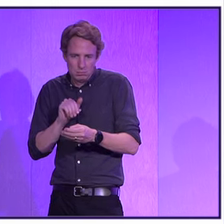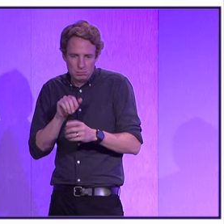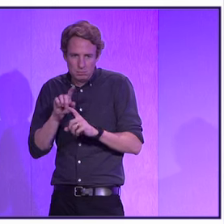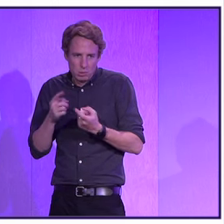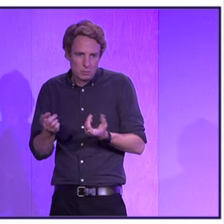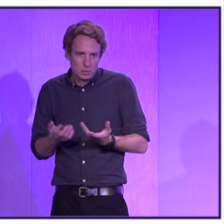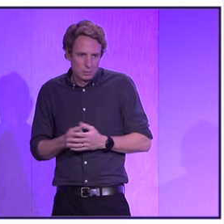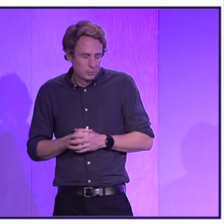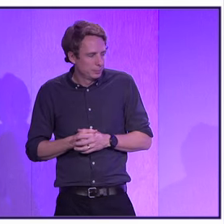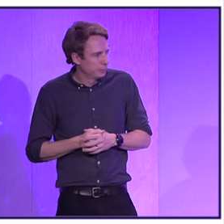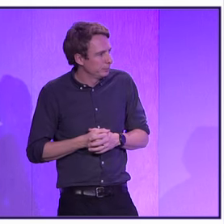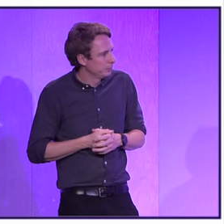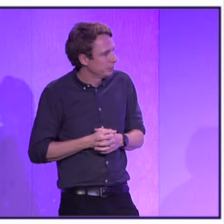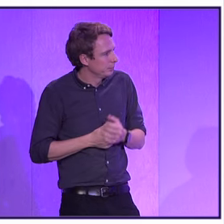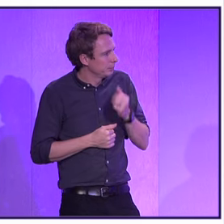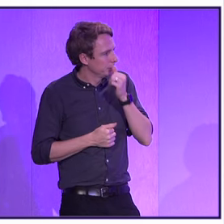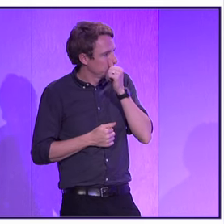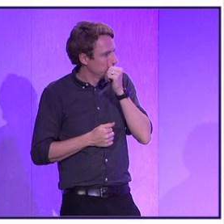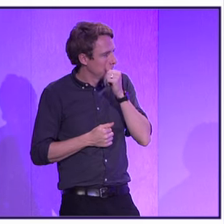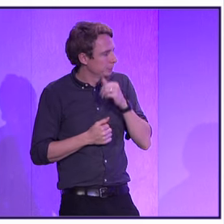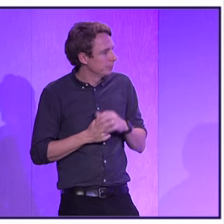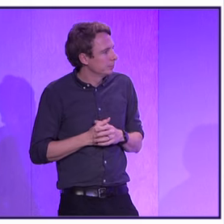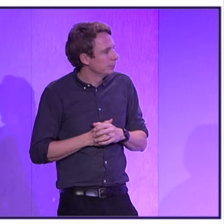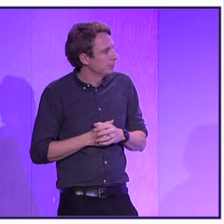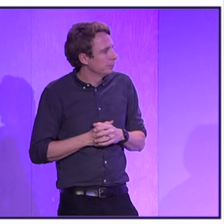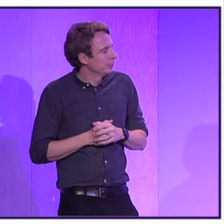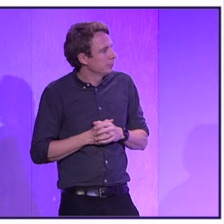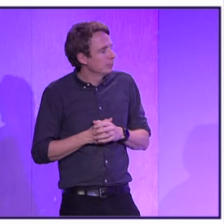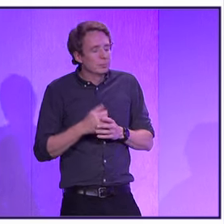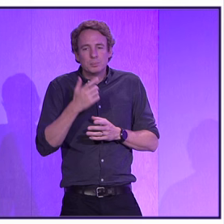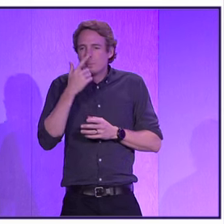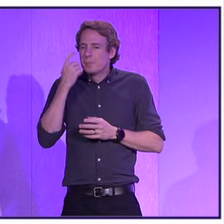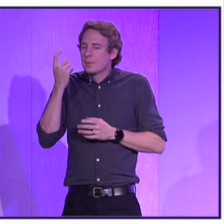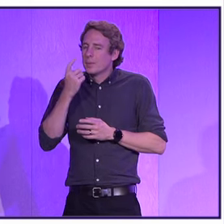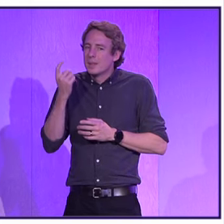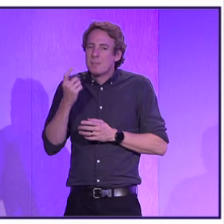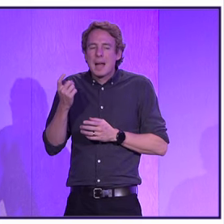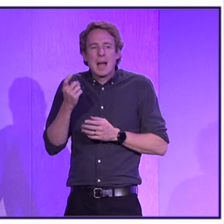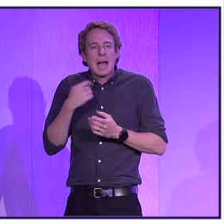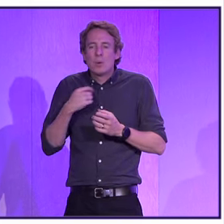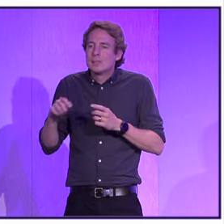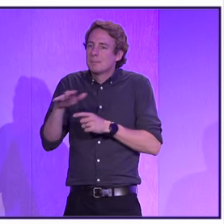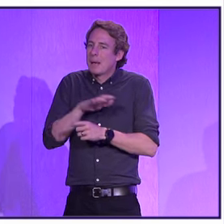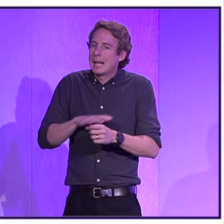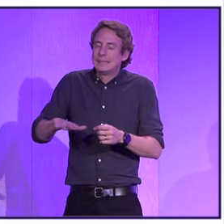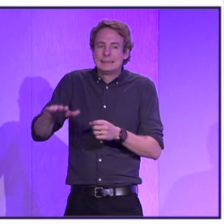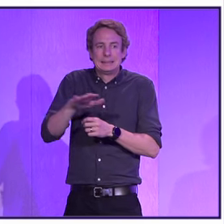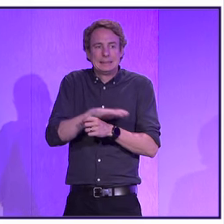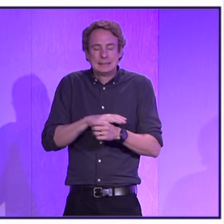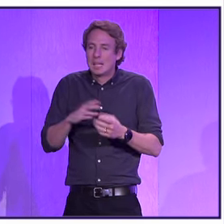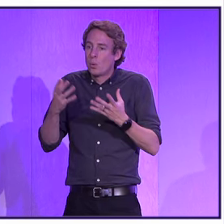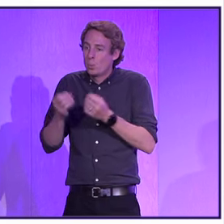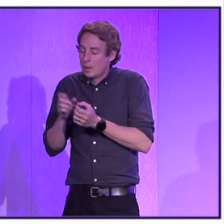So in that sense, we can think about the spaces that we inhabit with other people as learning spaces. So this is a learning